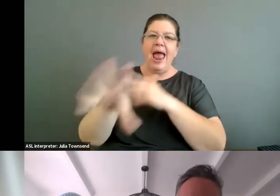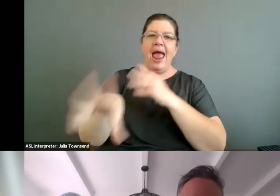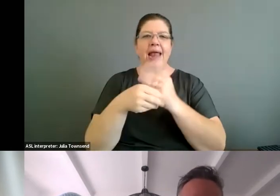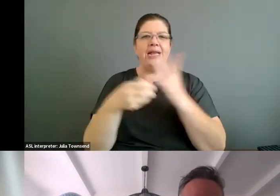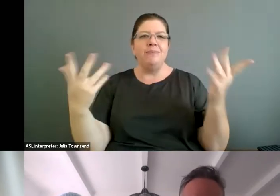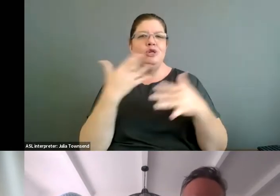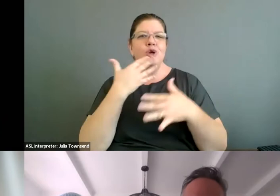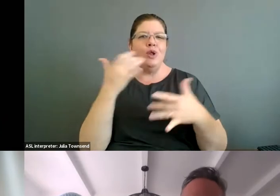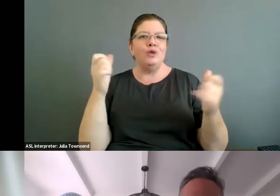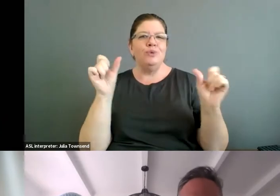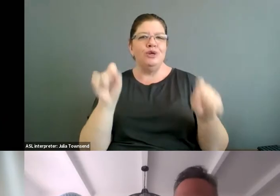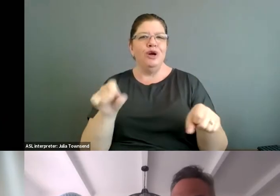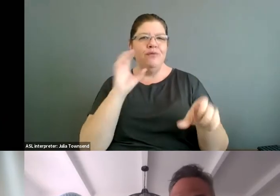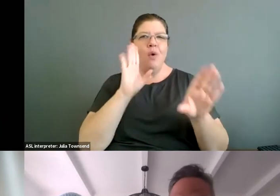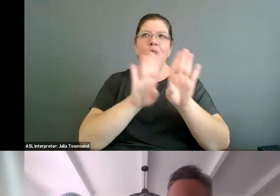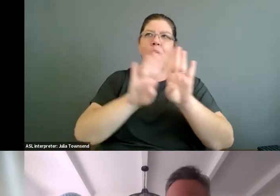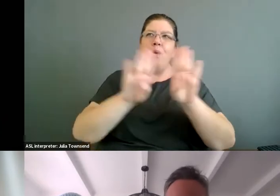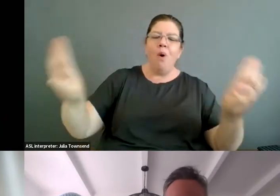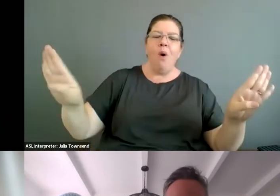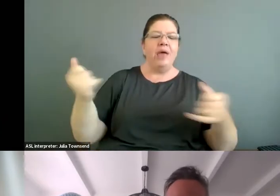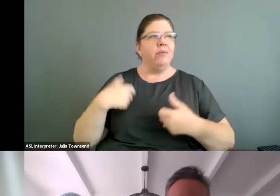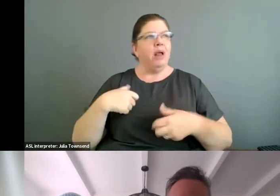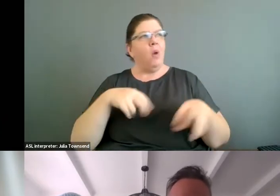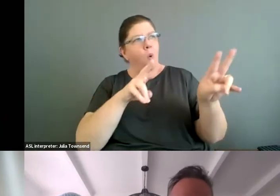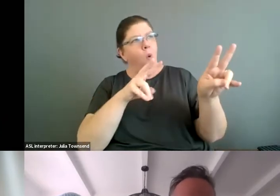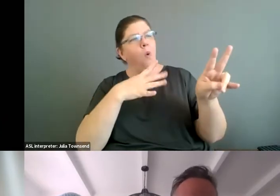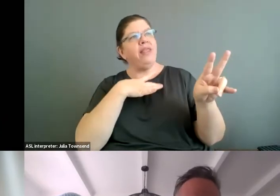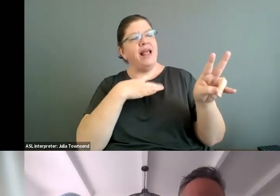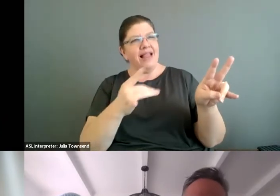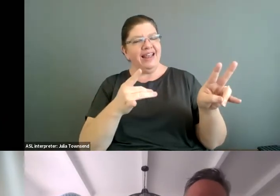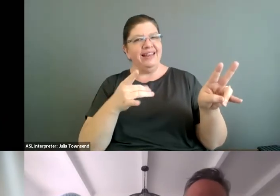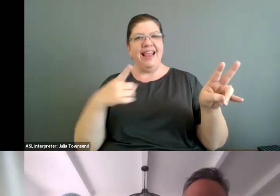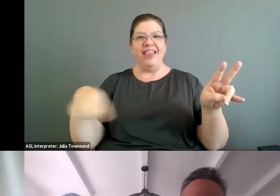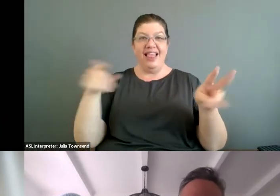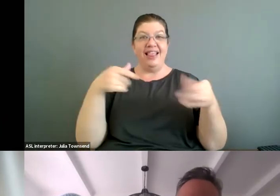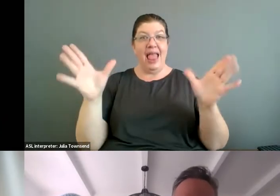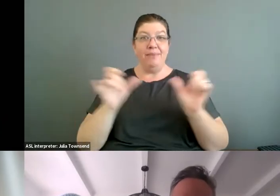could to the walls. And everybody liked it, and they let me keep going.